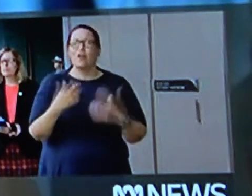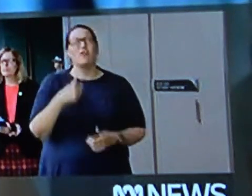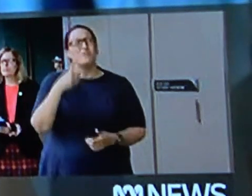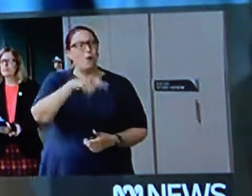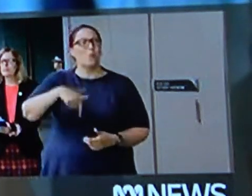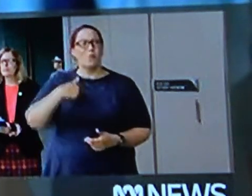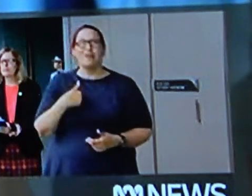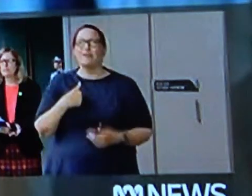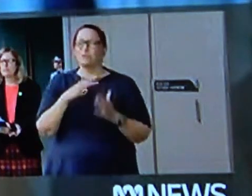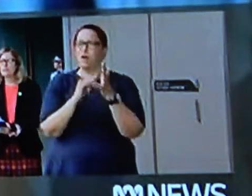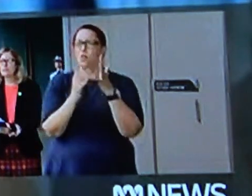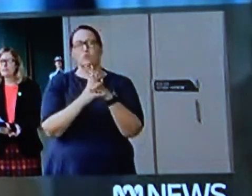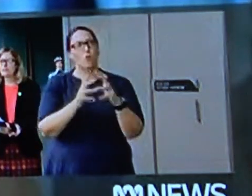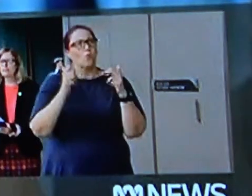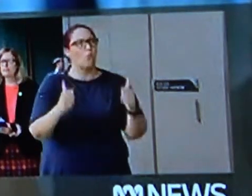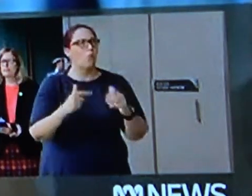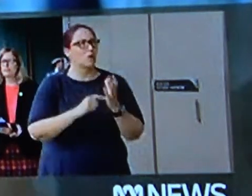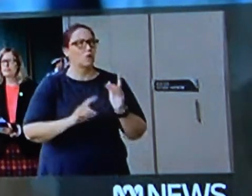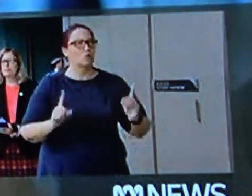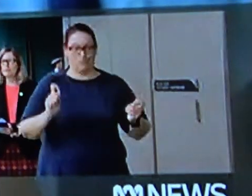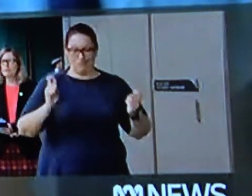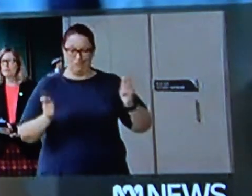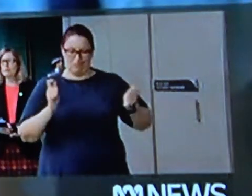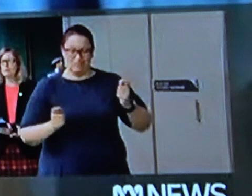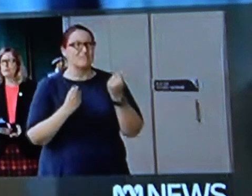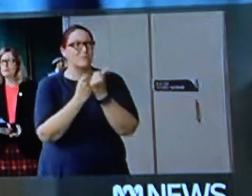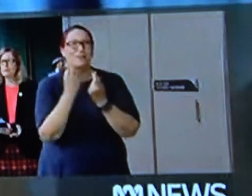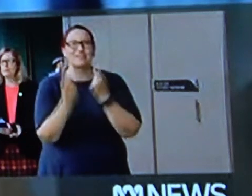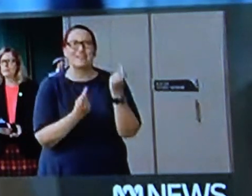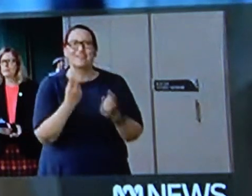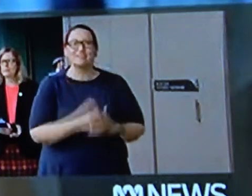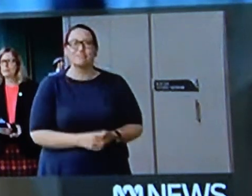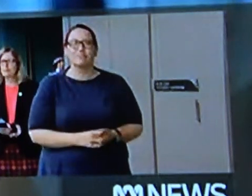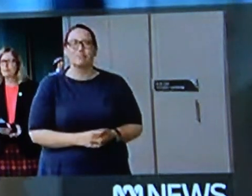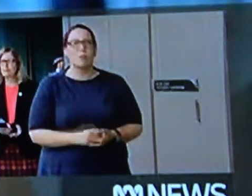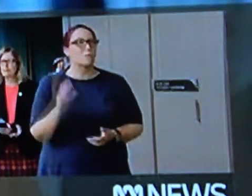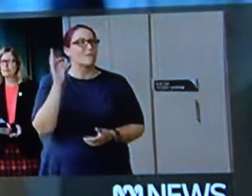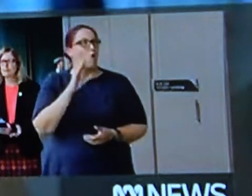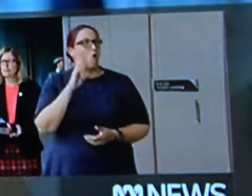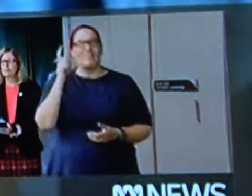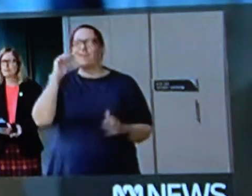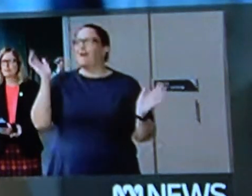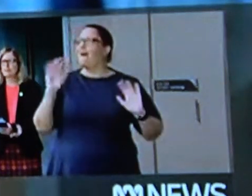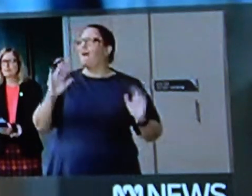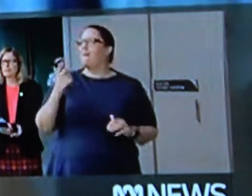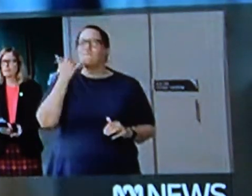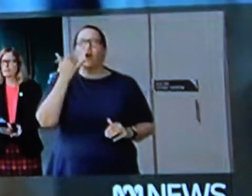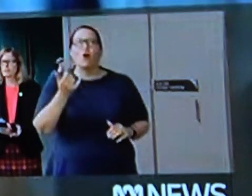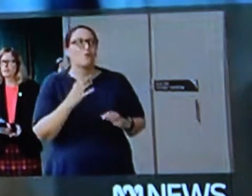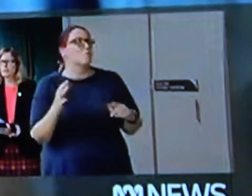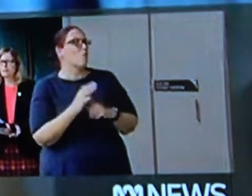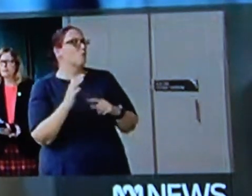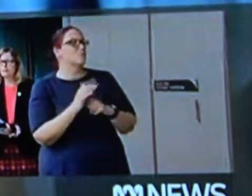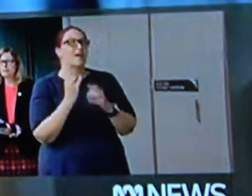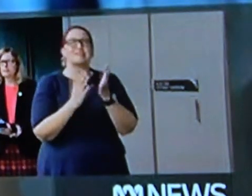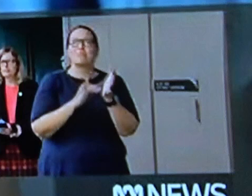capacity to support one another. And who would have known that a phone call or a text message can have so much more significance today than it used to before.